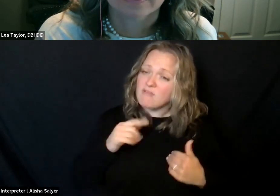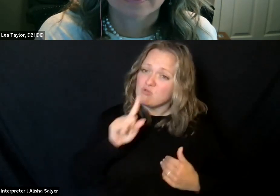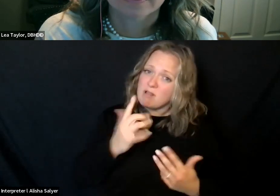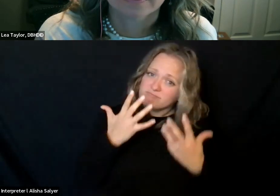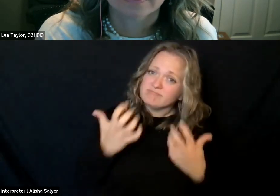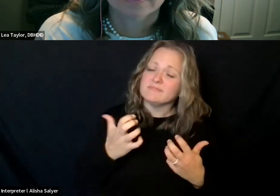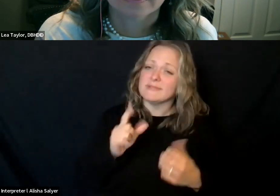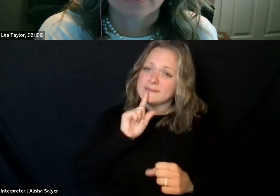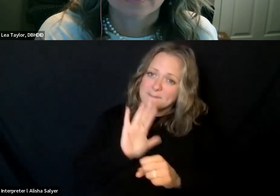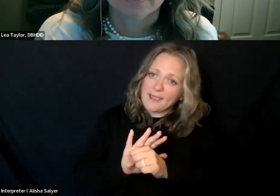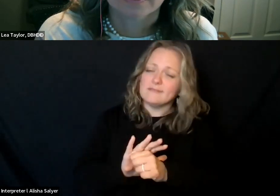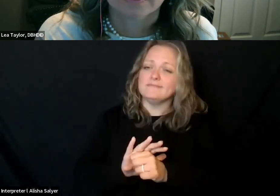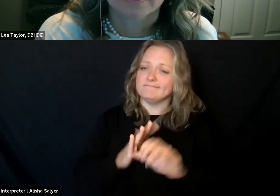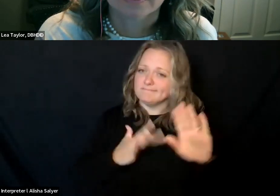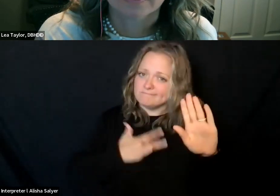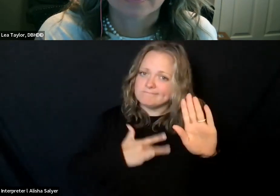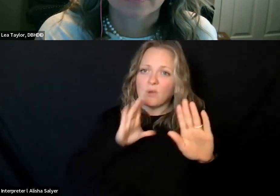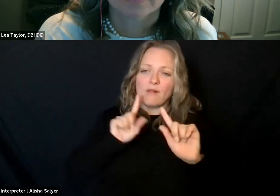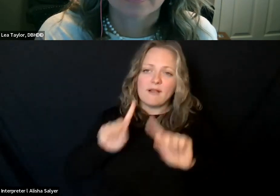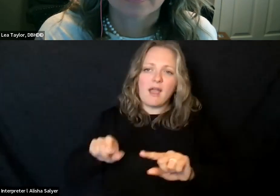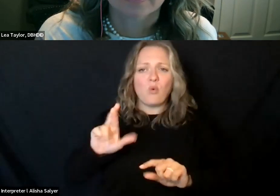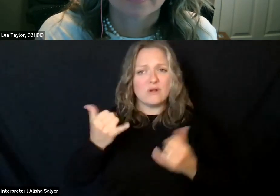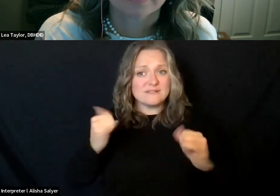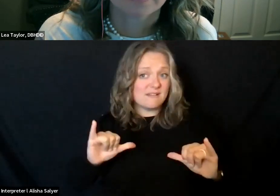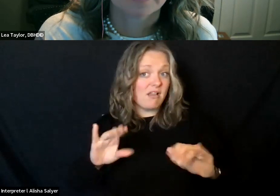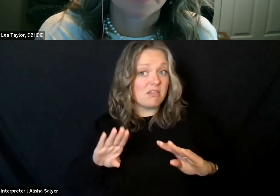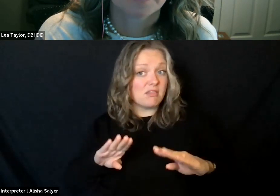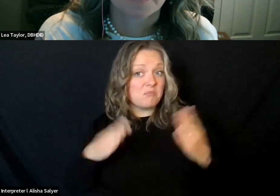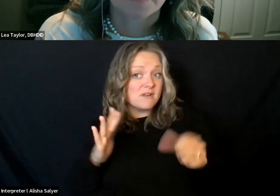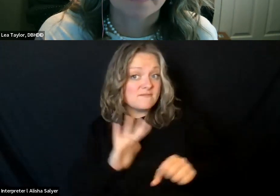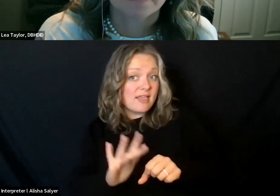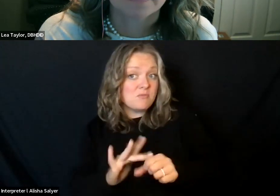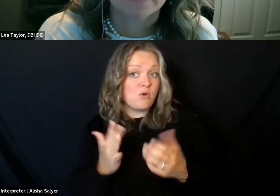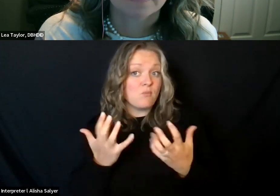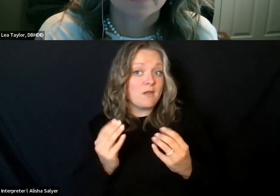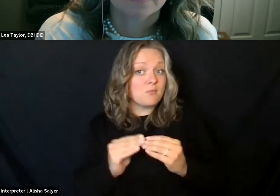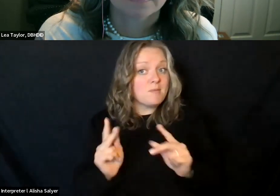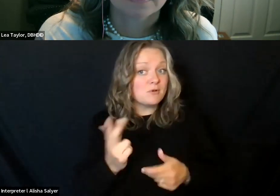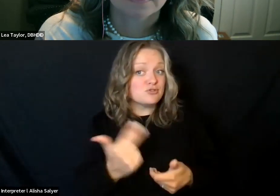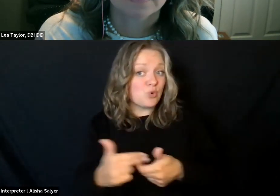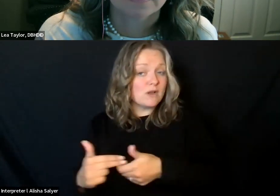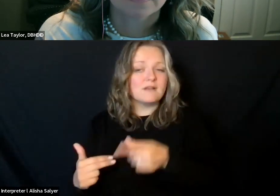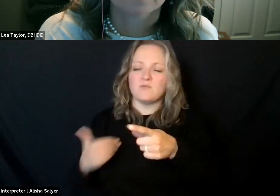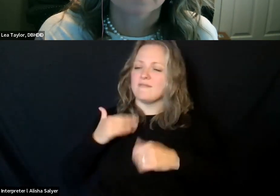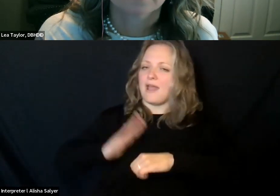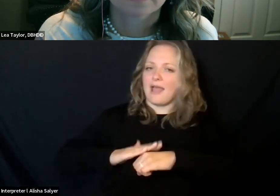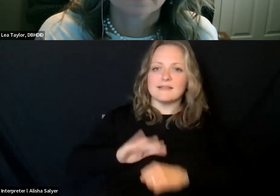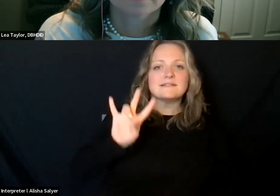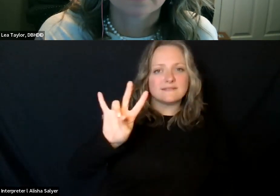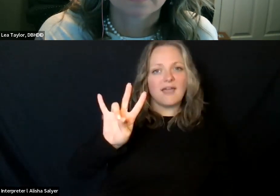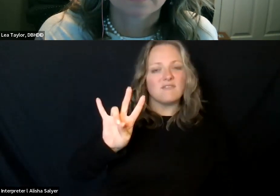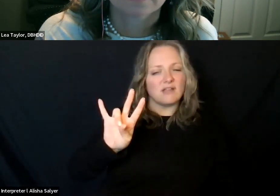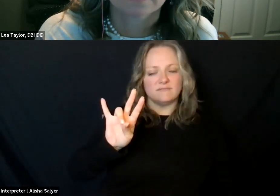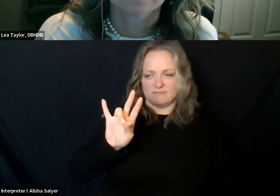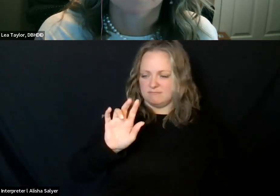locked in and committed, or are we still kind of have an open 12 spots? We have at least 7 for sure that are